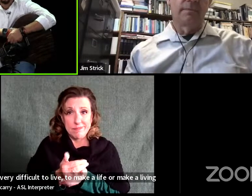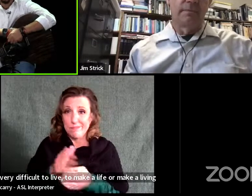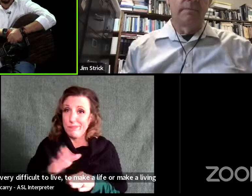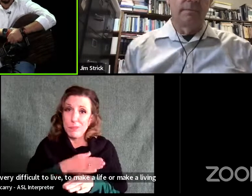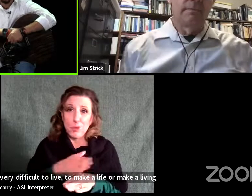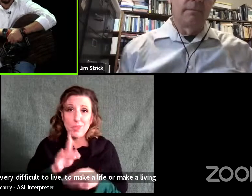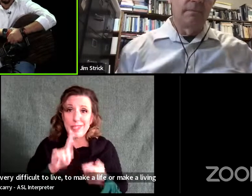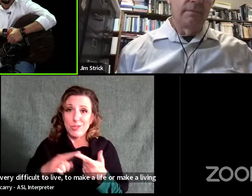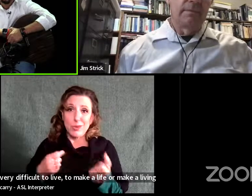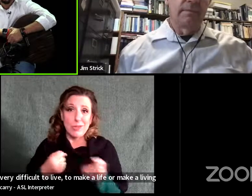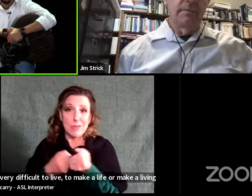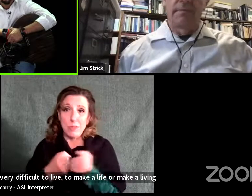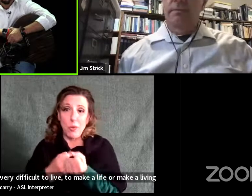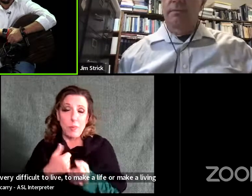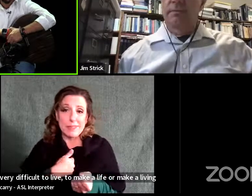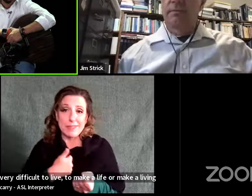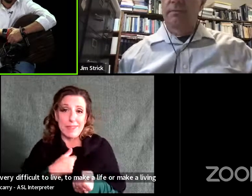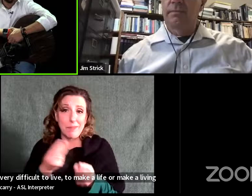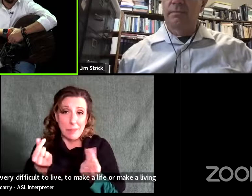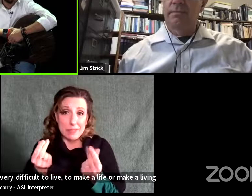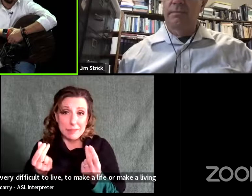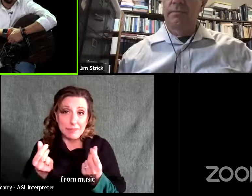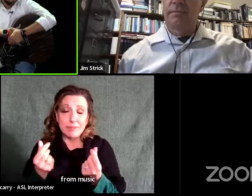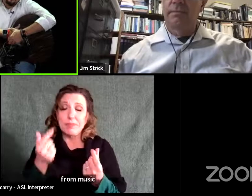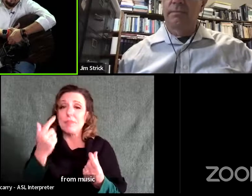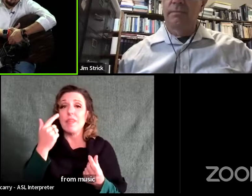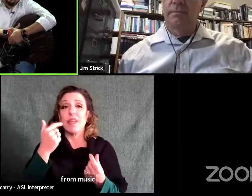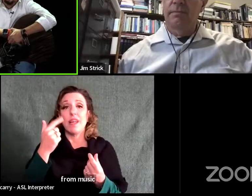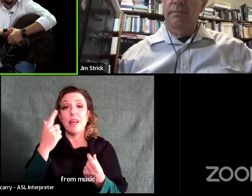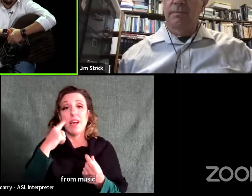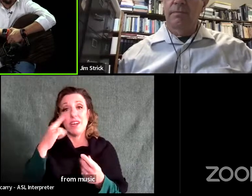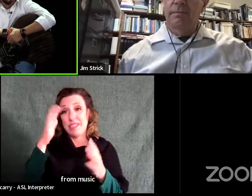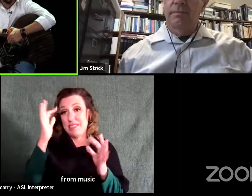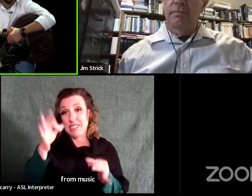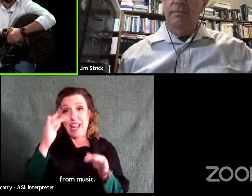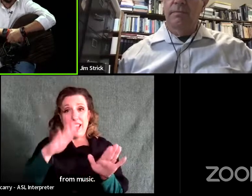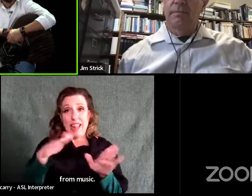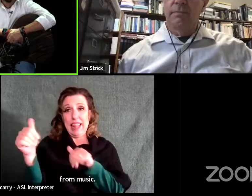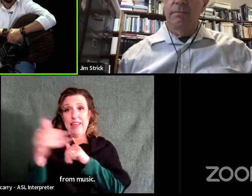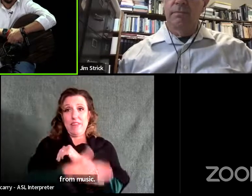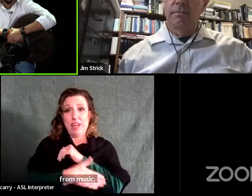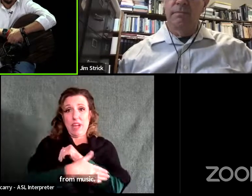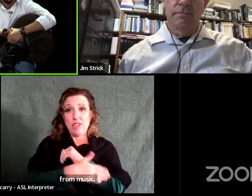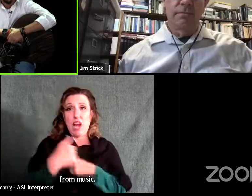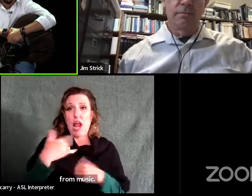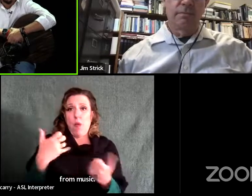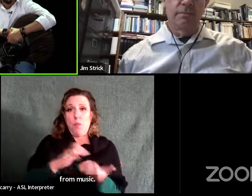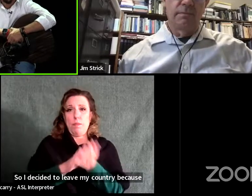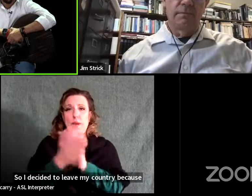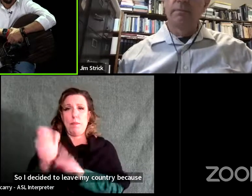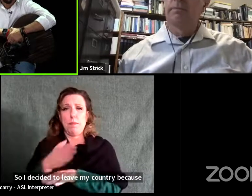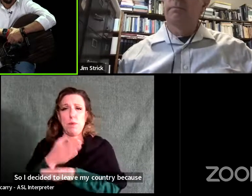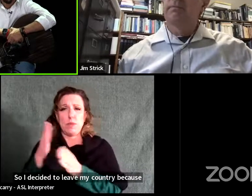music. So I decided to leave my country because I want to be a musician. So